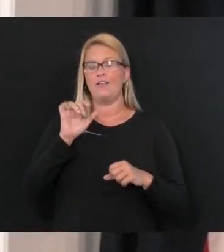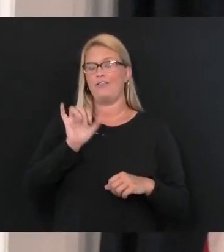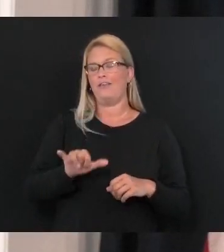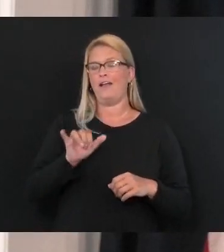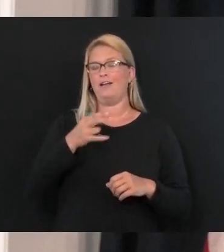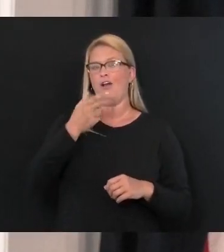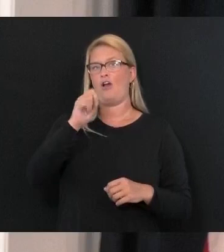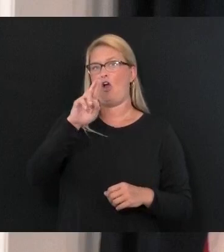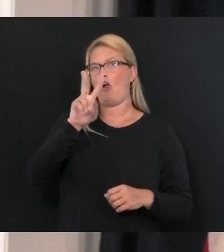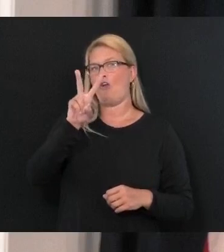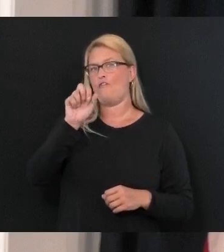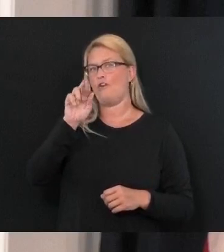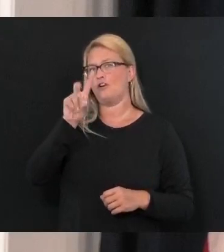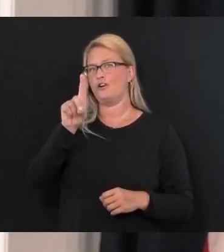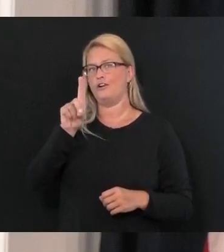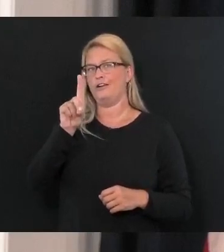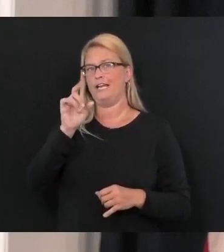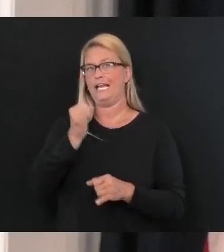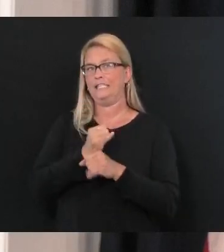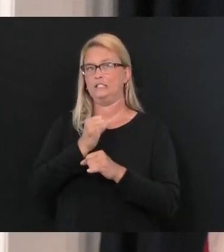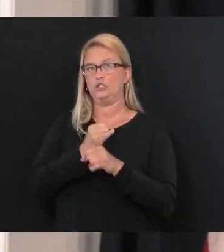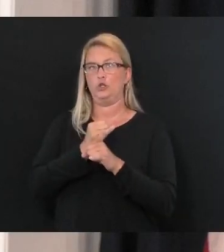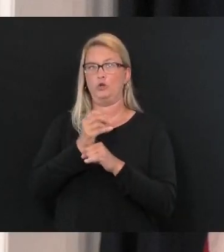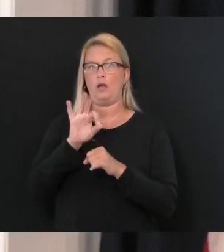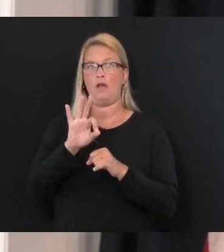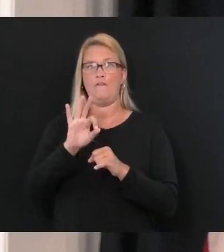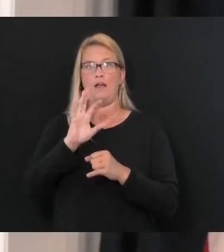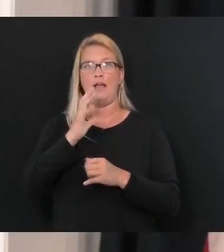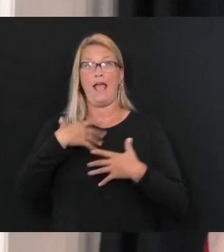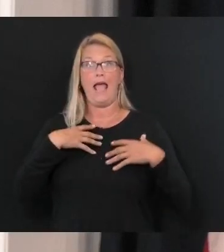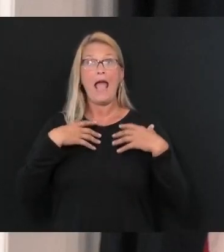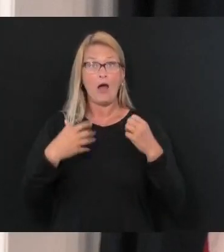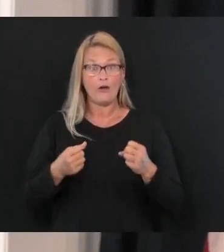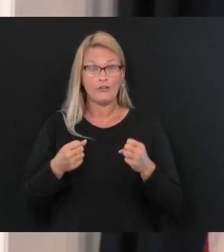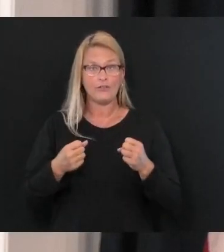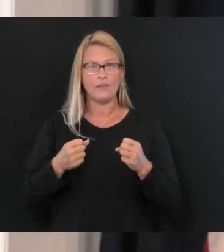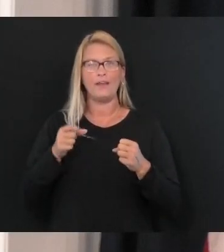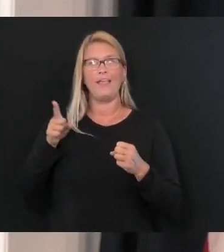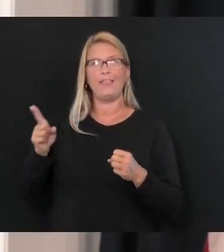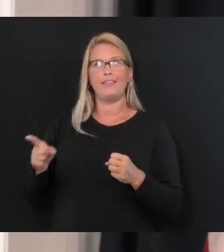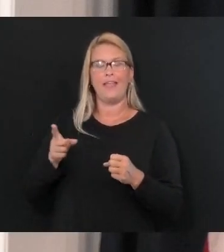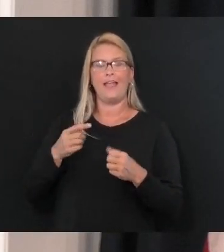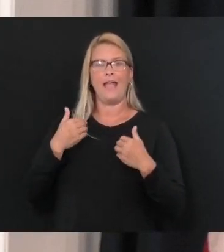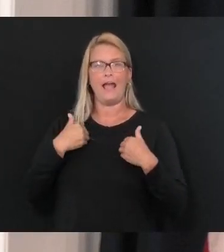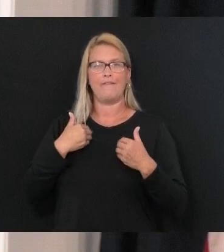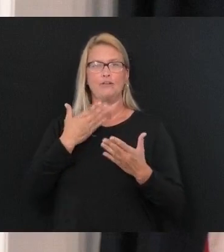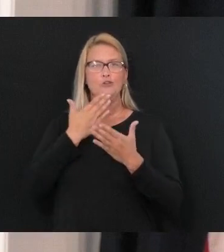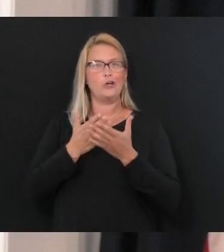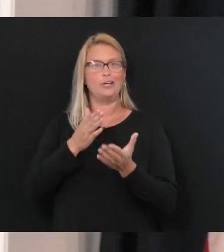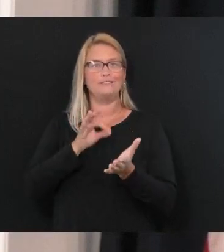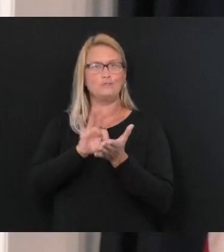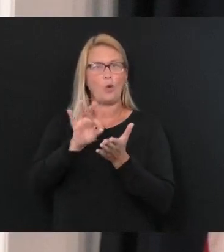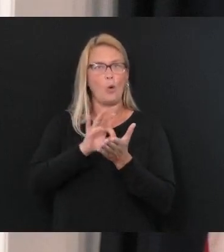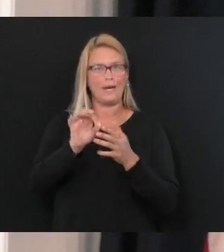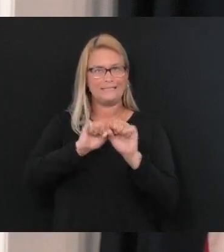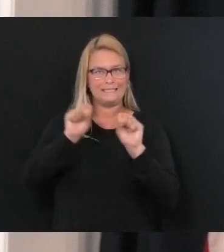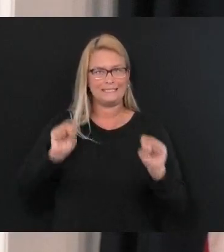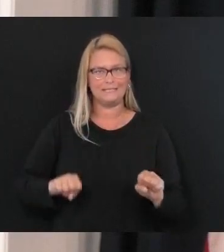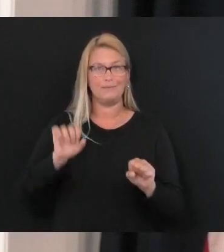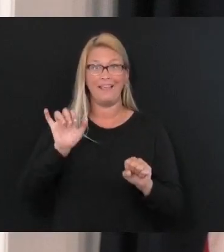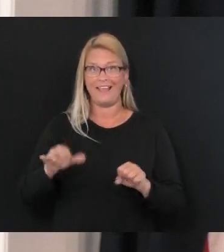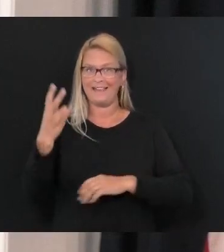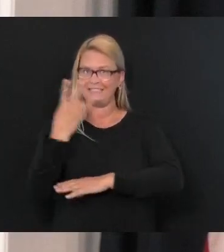Institute for Global Health has started related to this scoring system, which is really looking at a 7-day